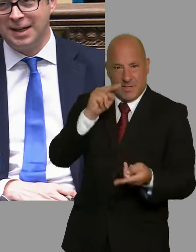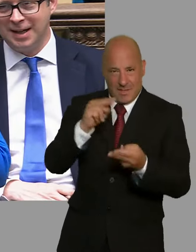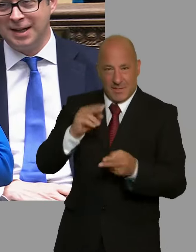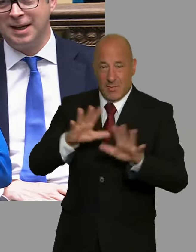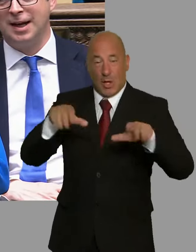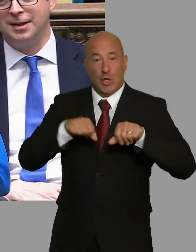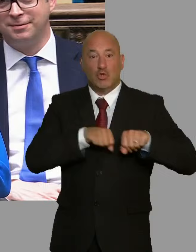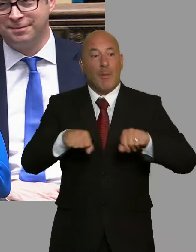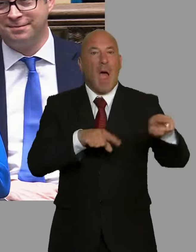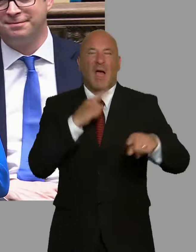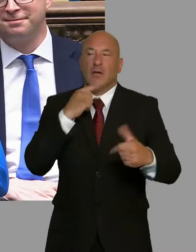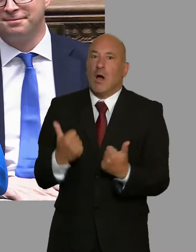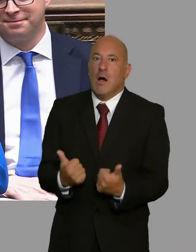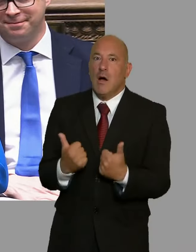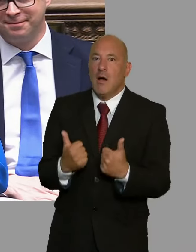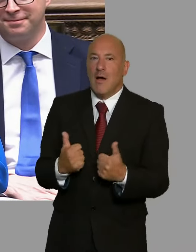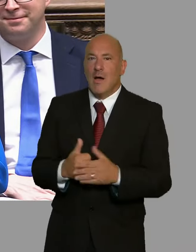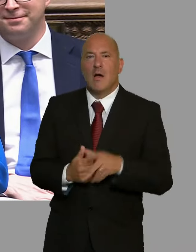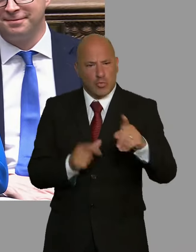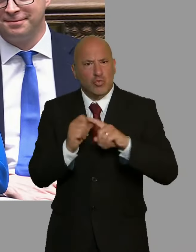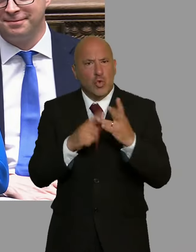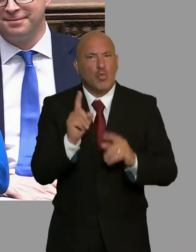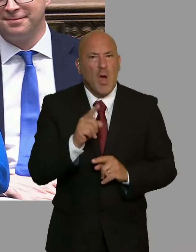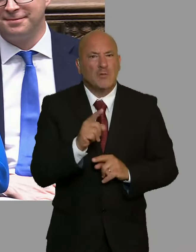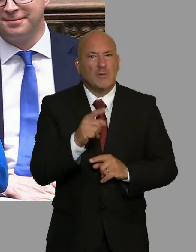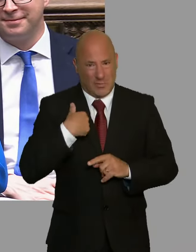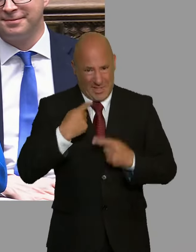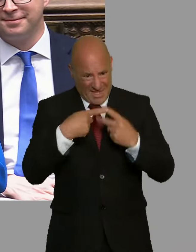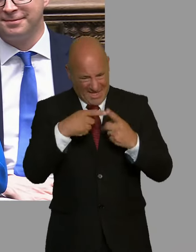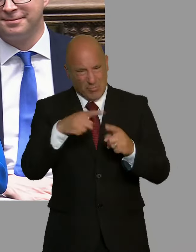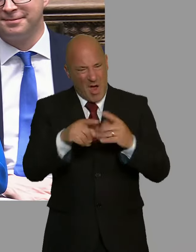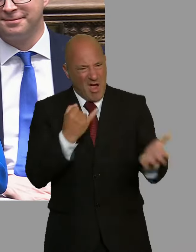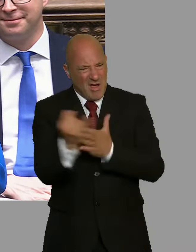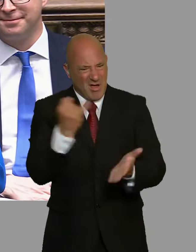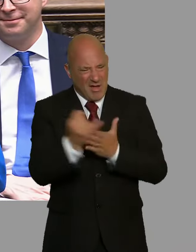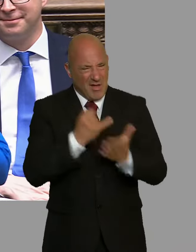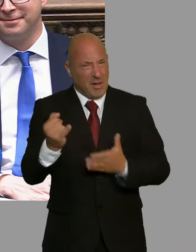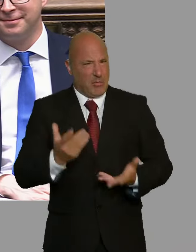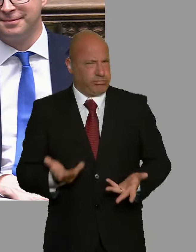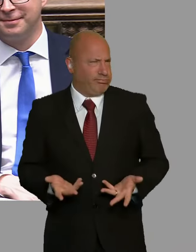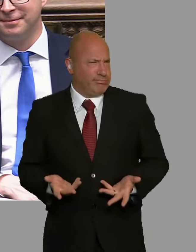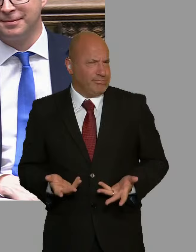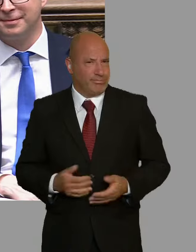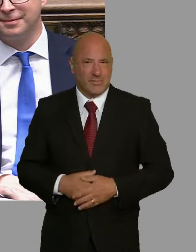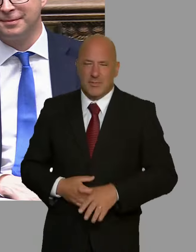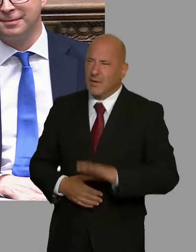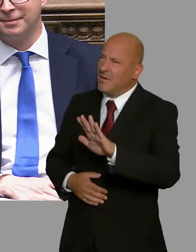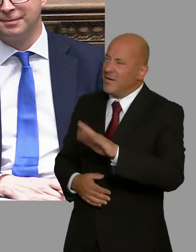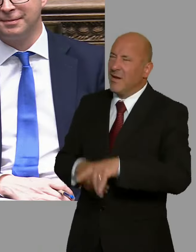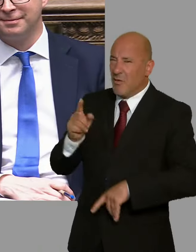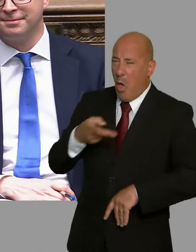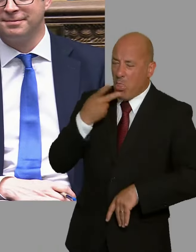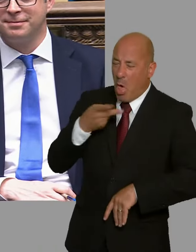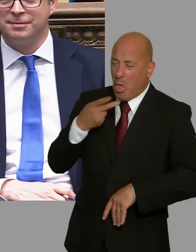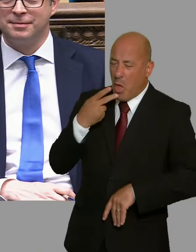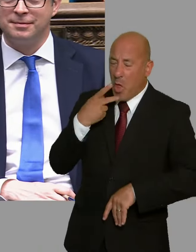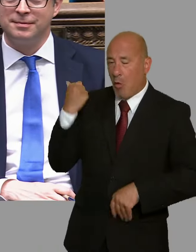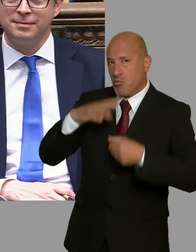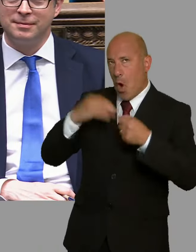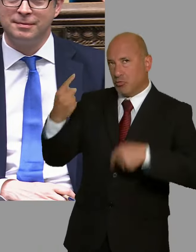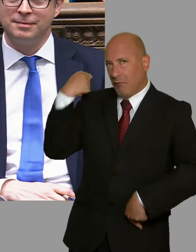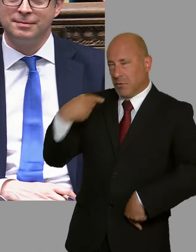he is doing. He is the Prime Minister. Look at the numbers this morning. As if inflation figures weren't bad enough, we've